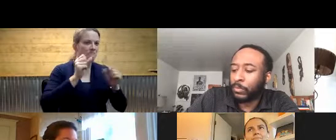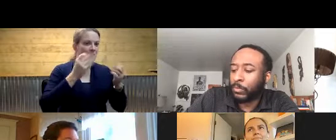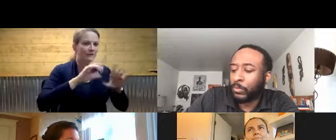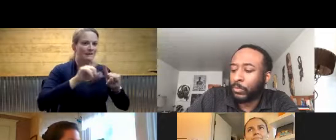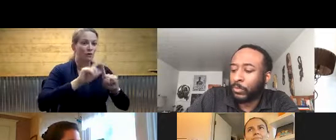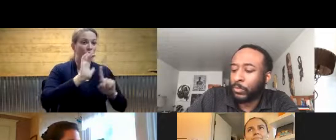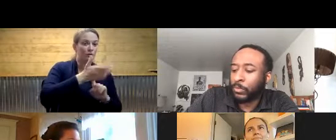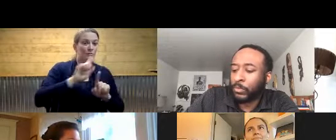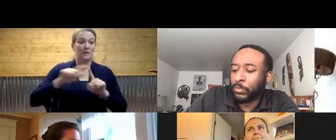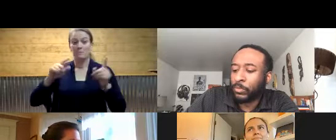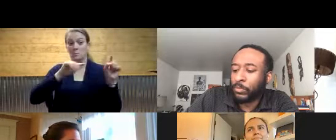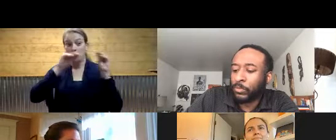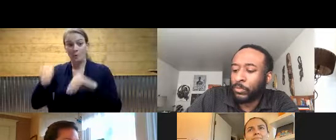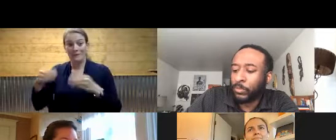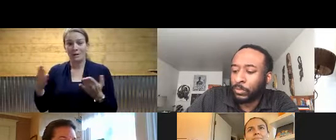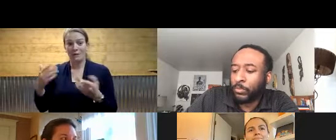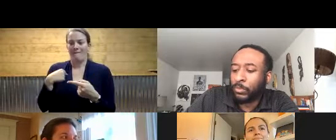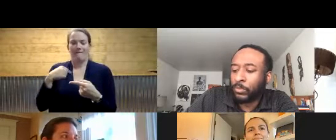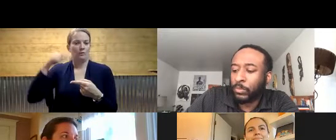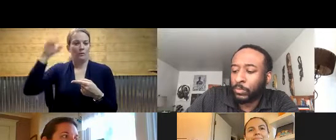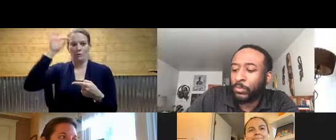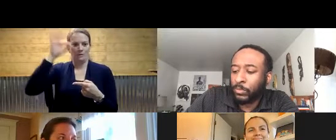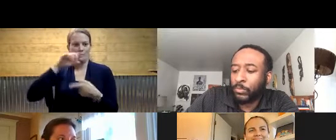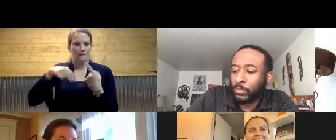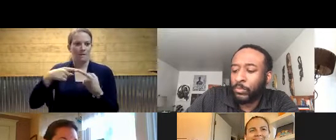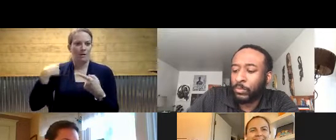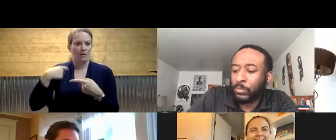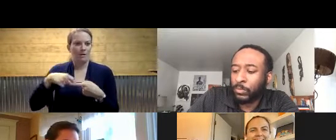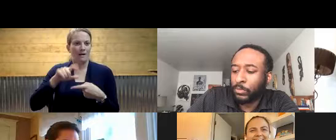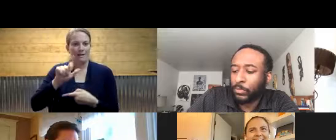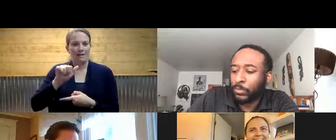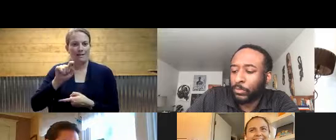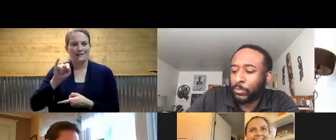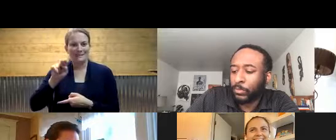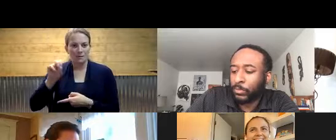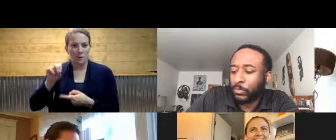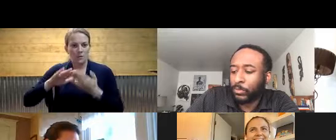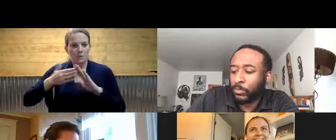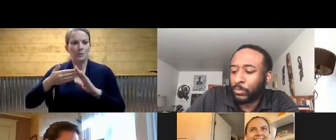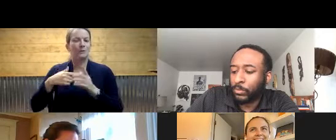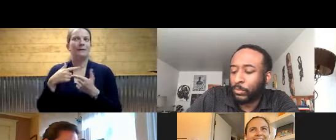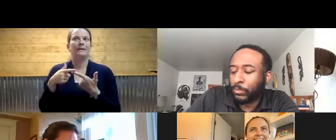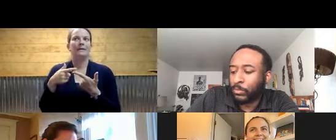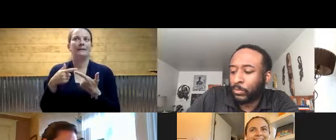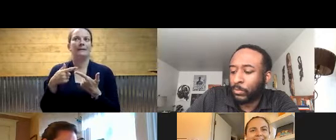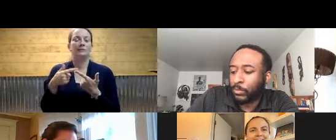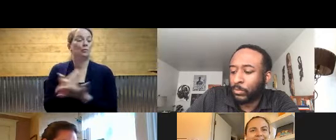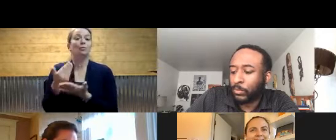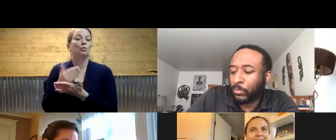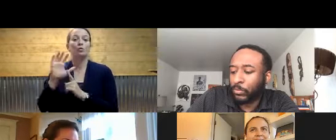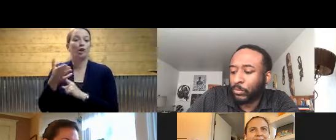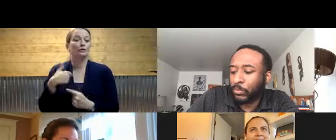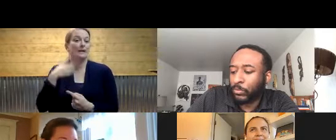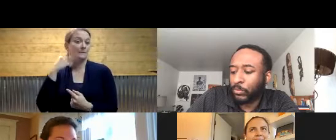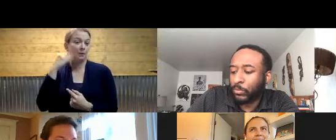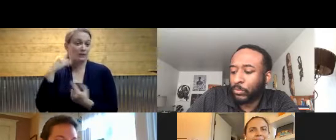I had no idea about the Latino community at all. I had no idea about different cultures that